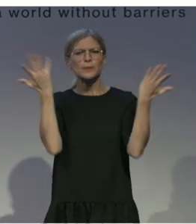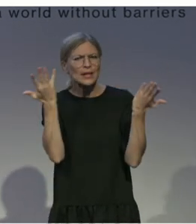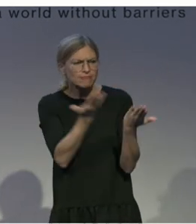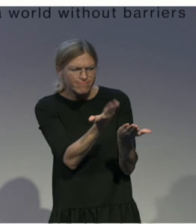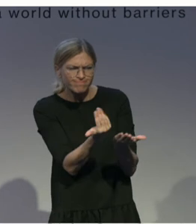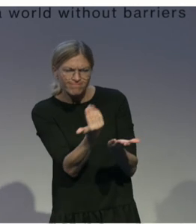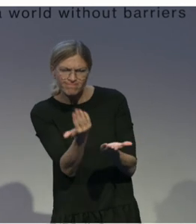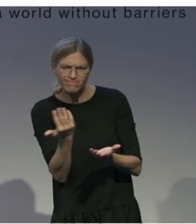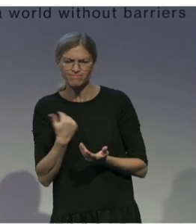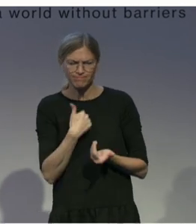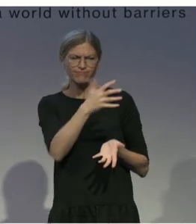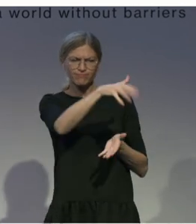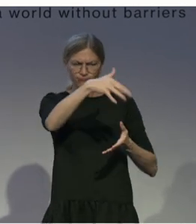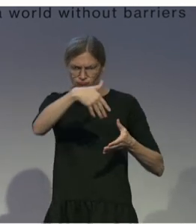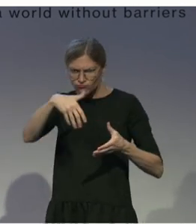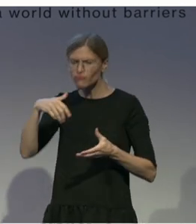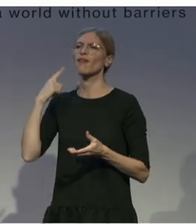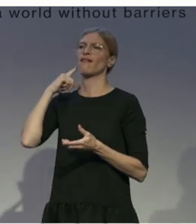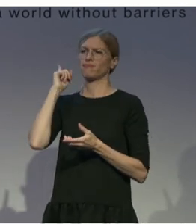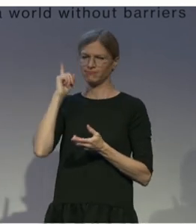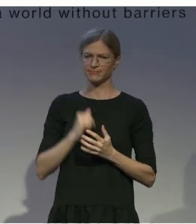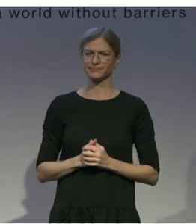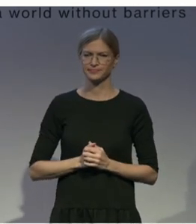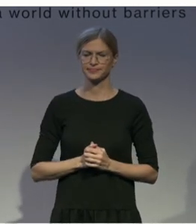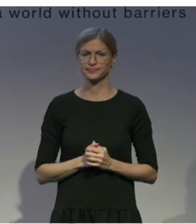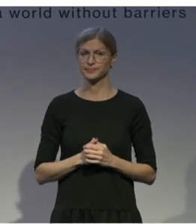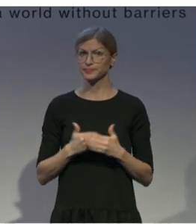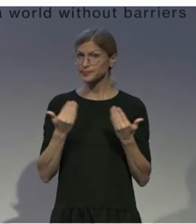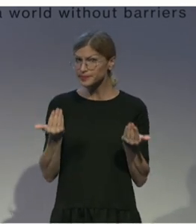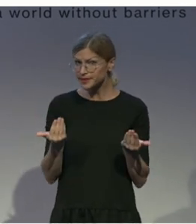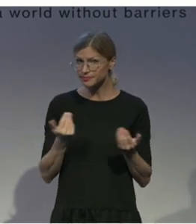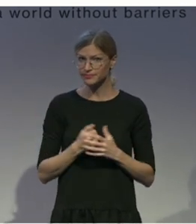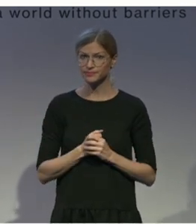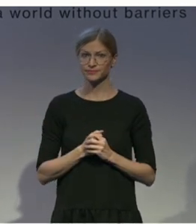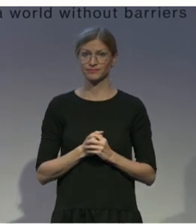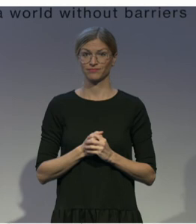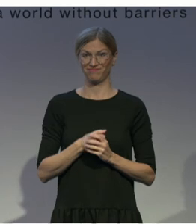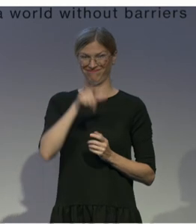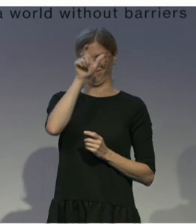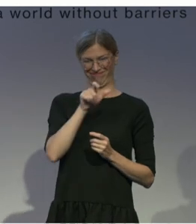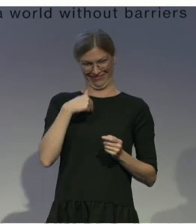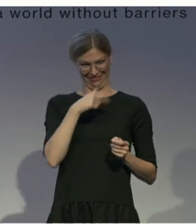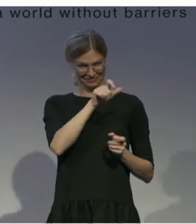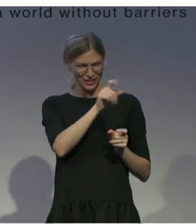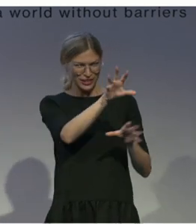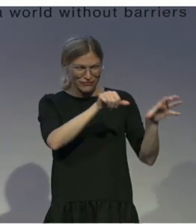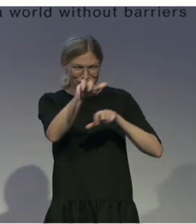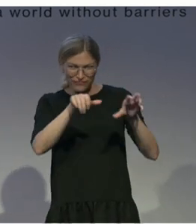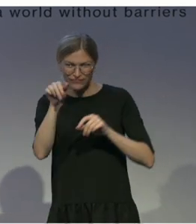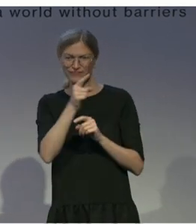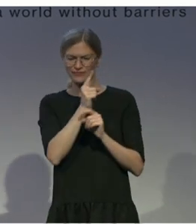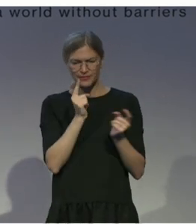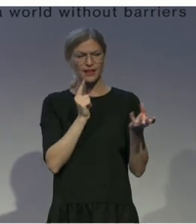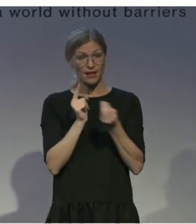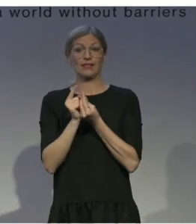representative. And then the commune disability representative would present these issues